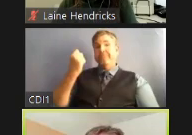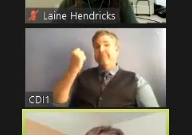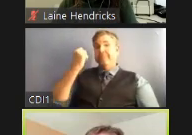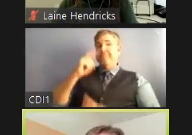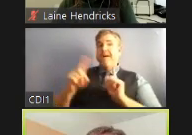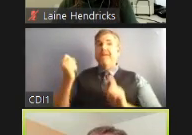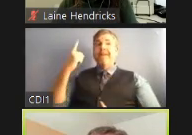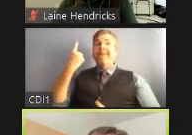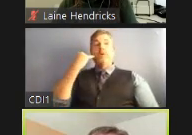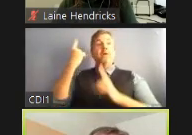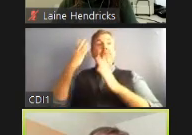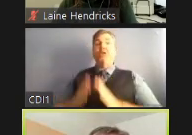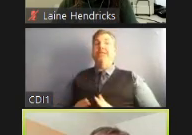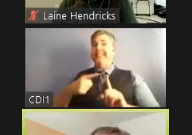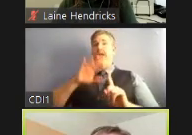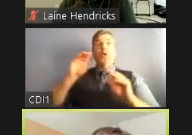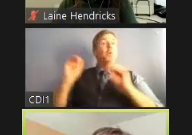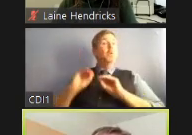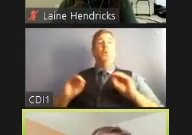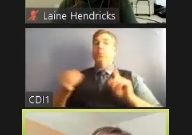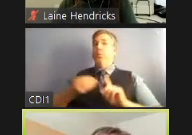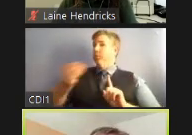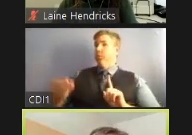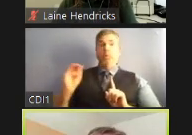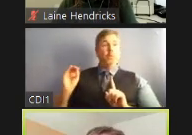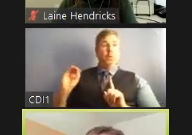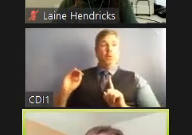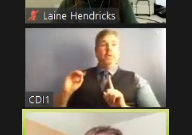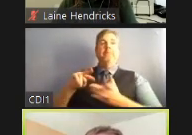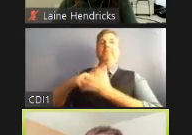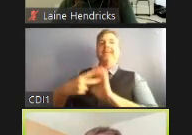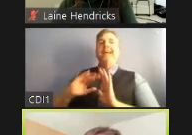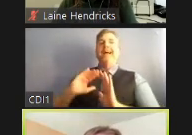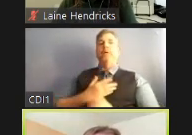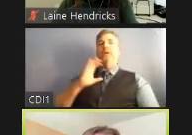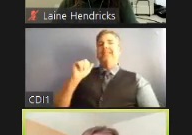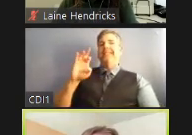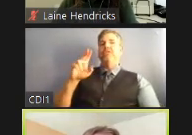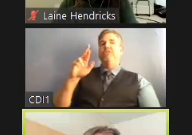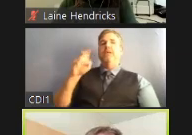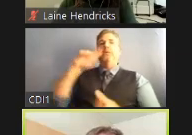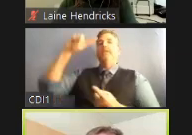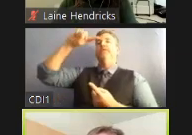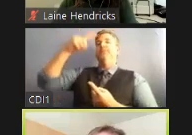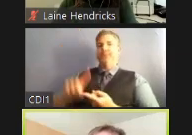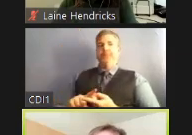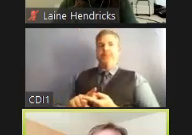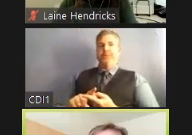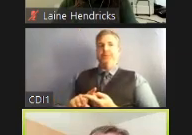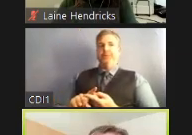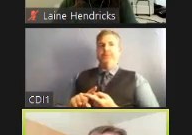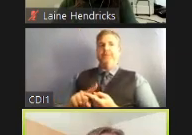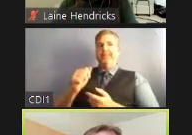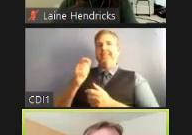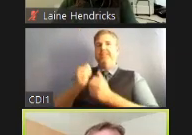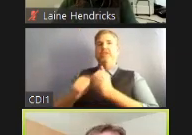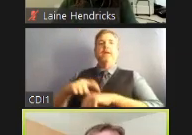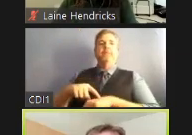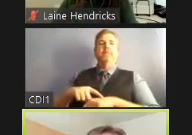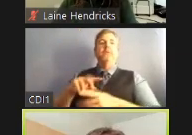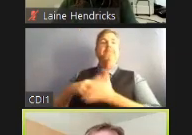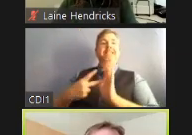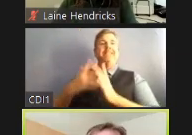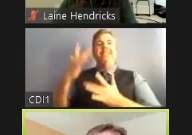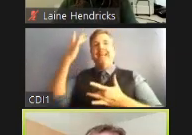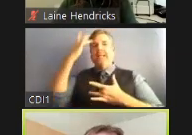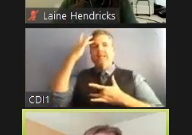that begins to decrease our case count sequentially over time, because the virus, what it means is that the virus is not finding another